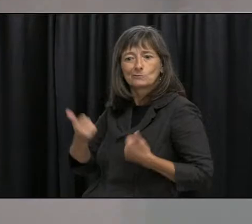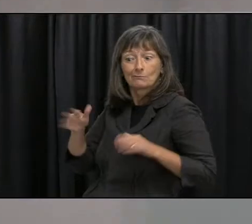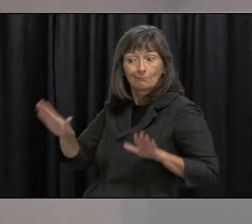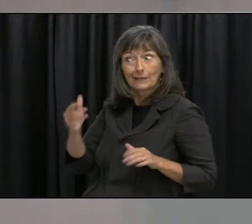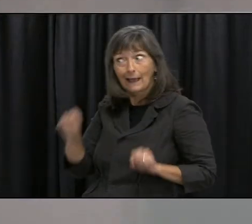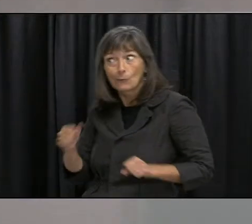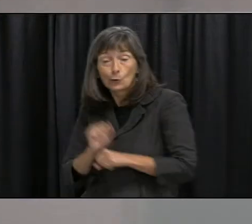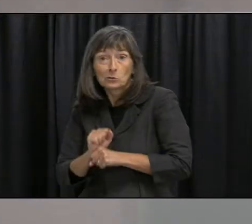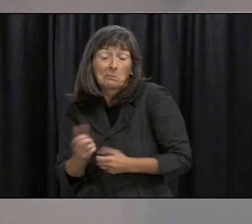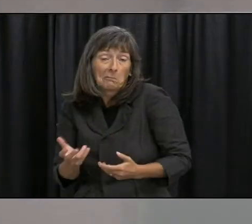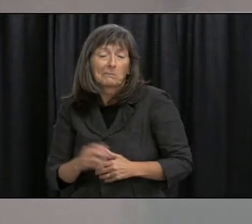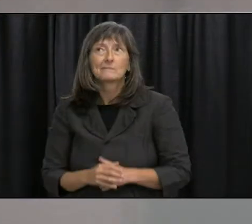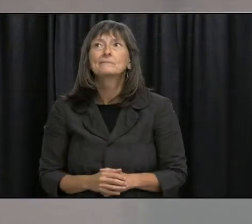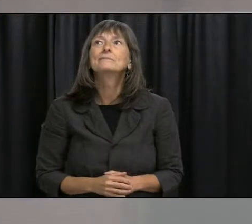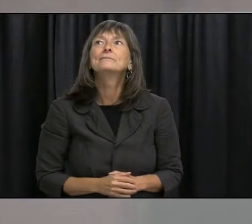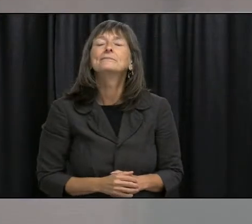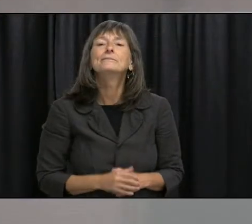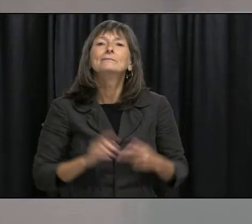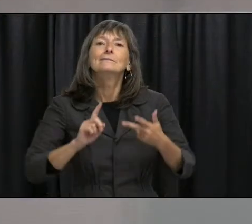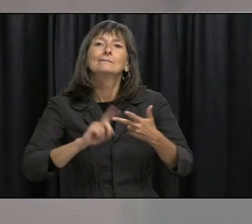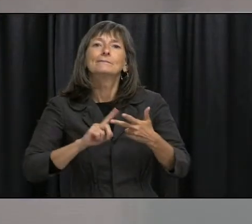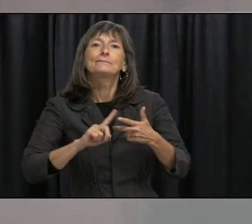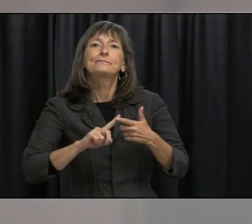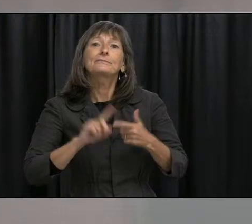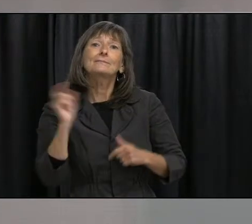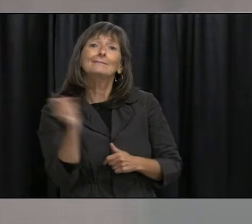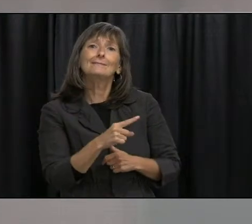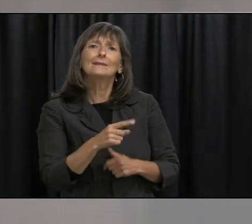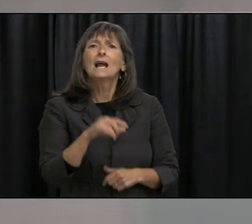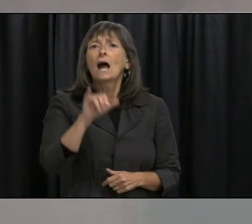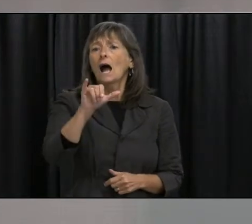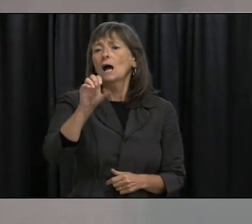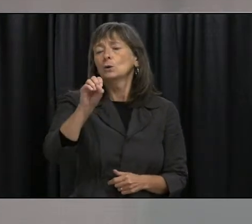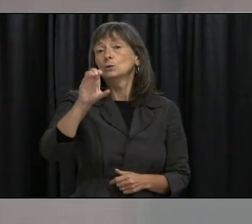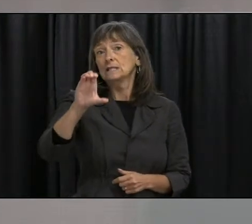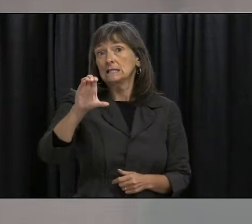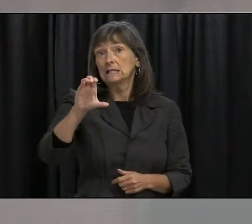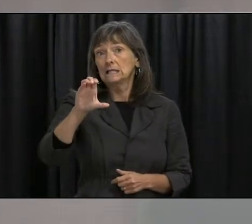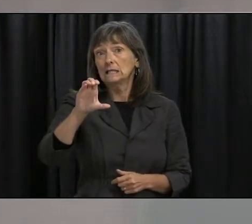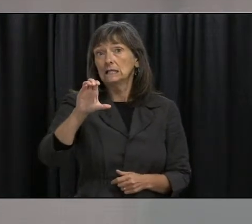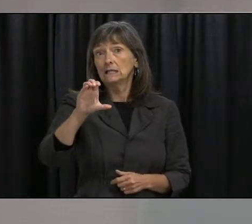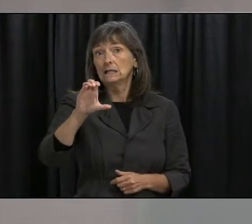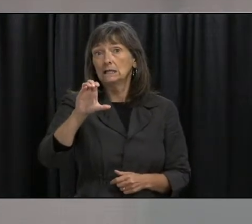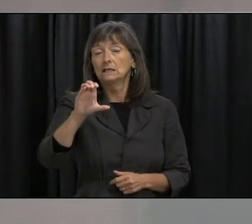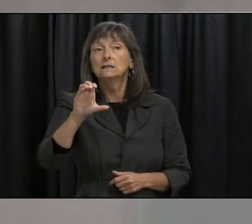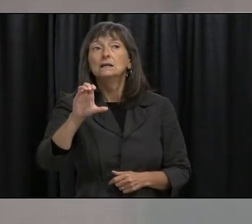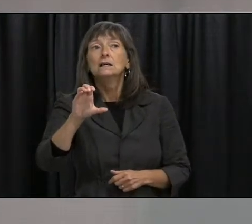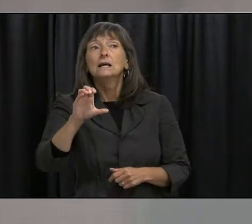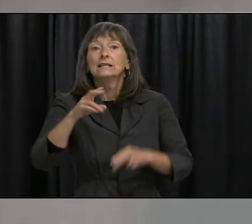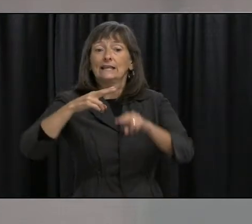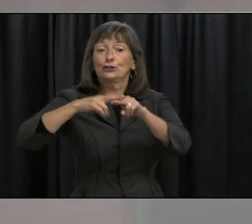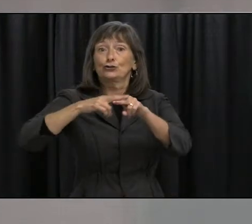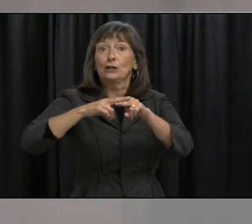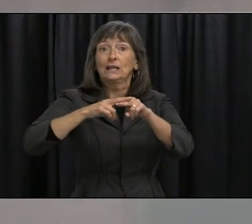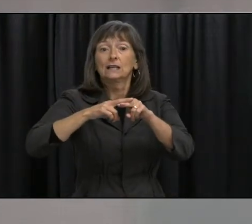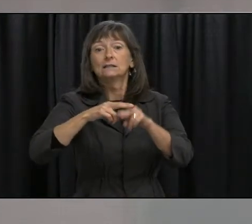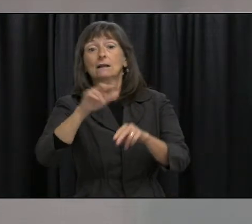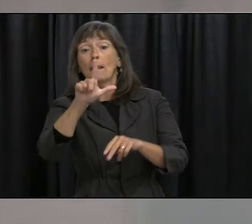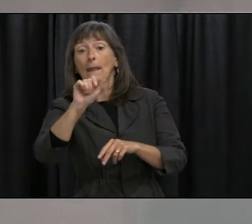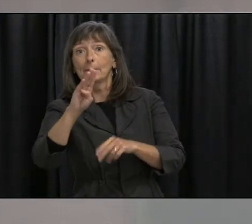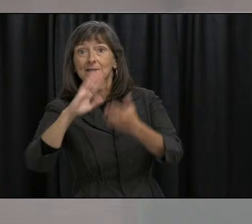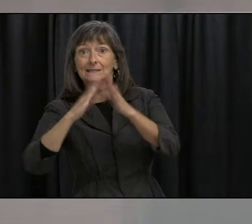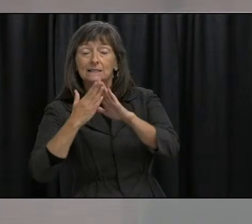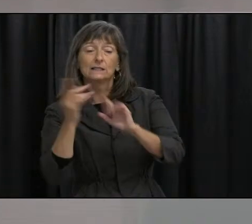A follow-up: is this the same for IOC workers who are doing the train route from Lab City to Cecile?